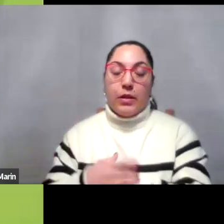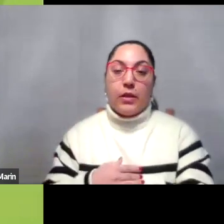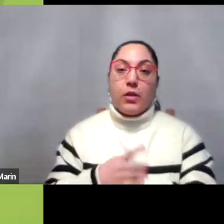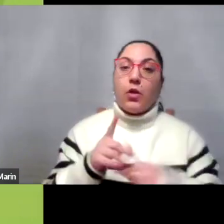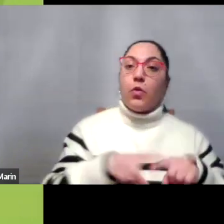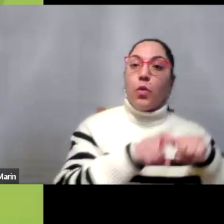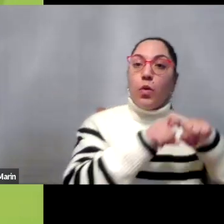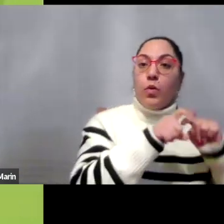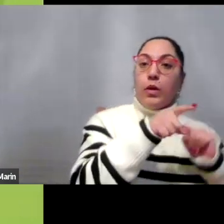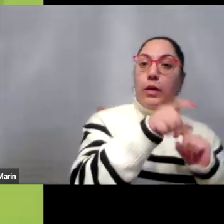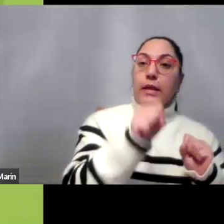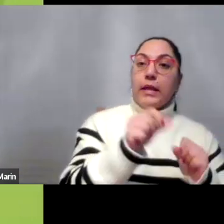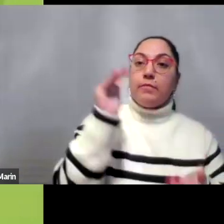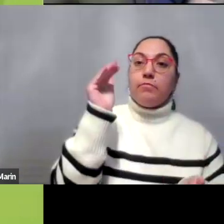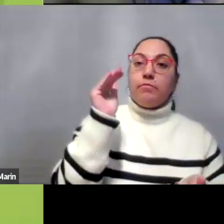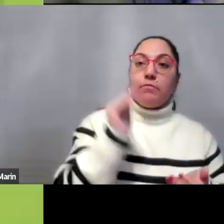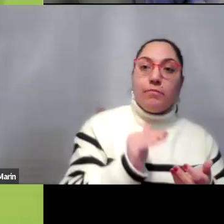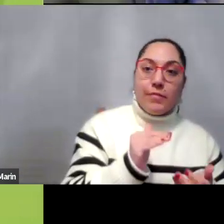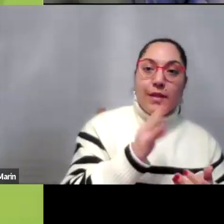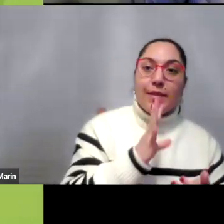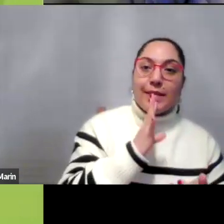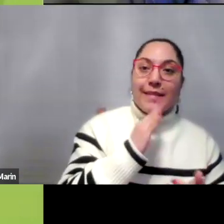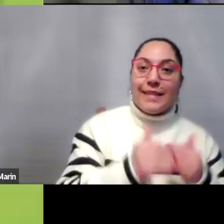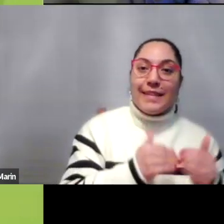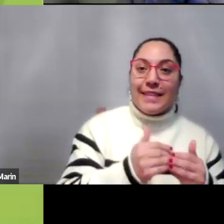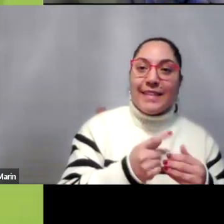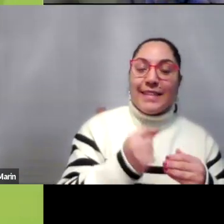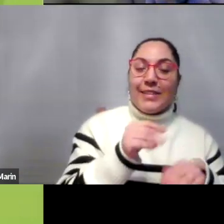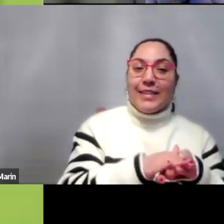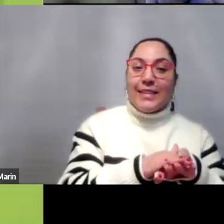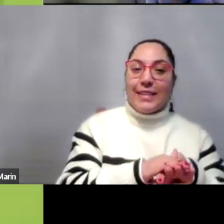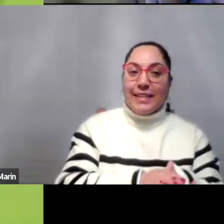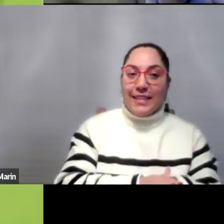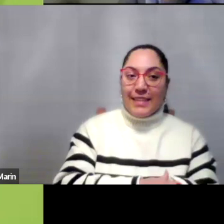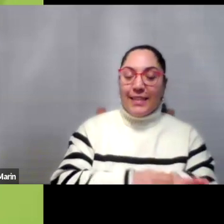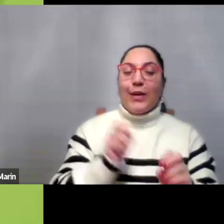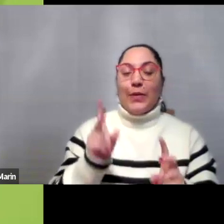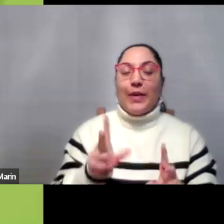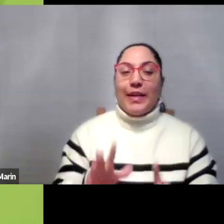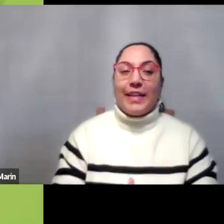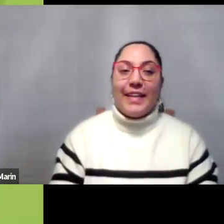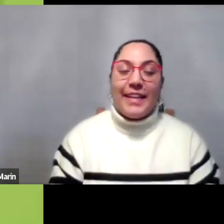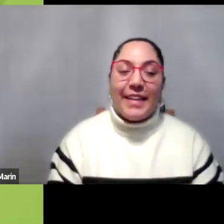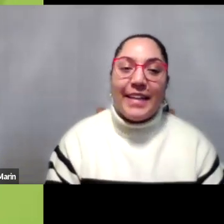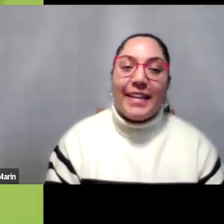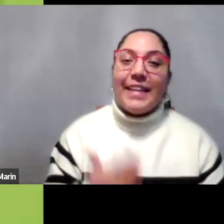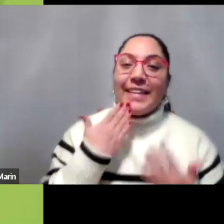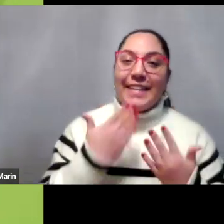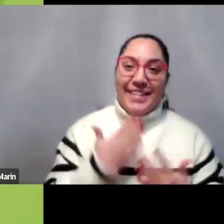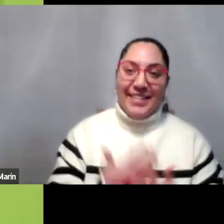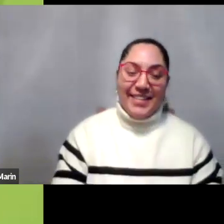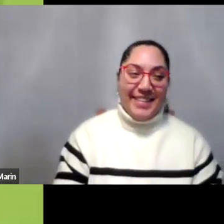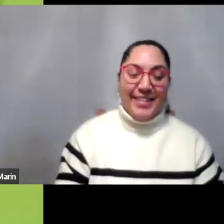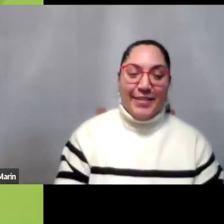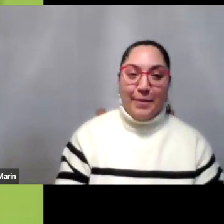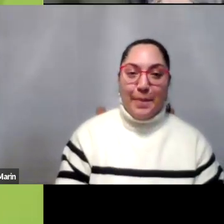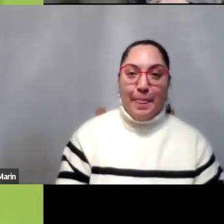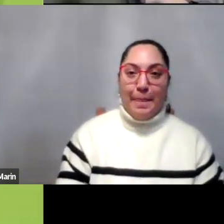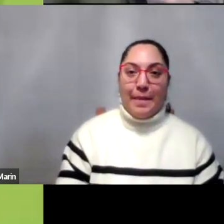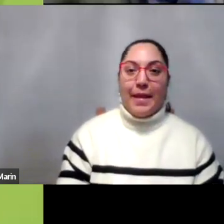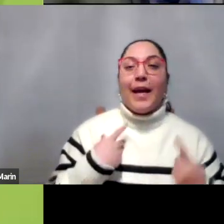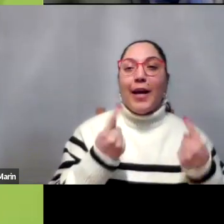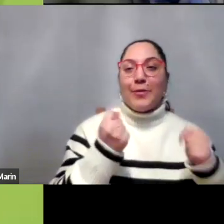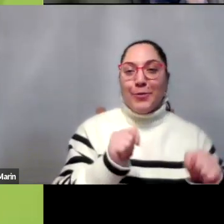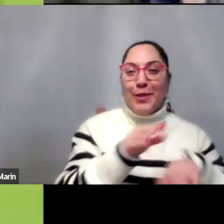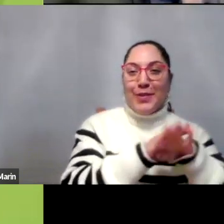just speaking a little slower Okay. for the All right. I was interpreter? trying to slow down. I saw the little cue. Okay, thank you so much. I'm trying to